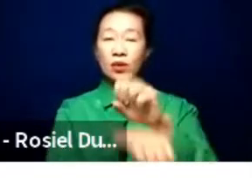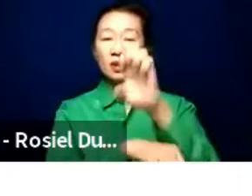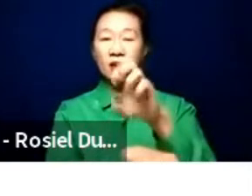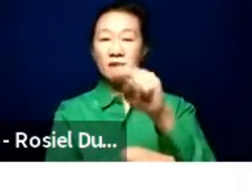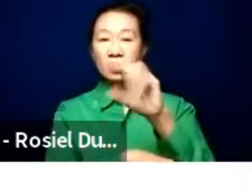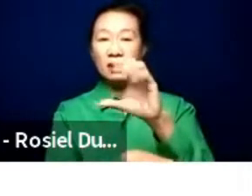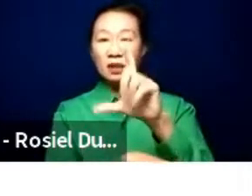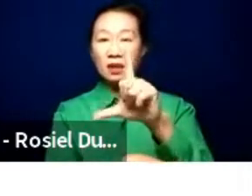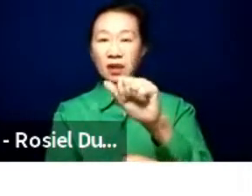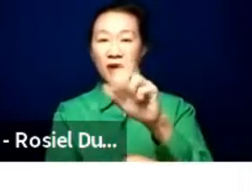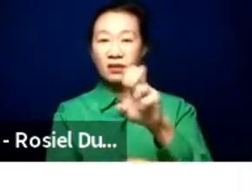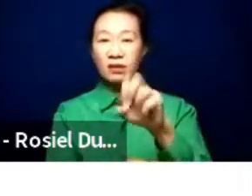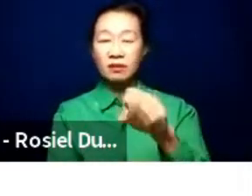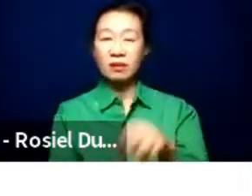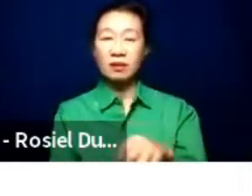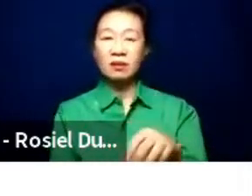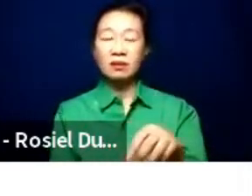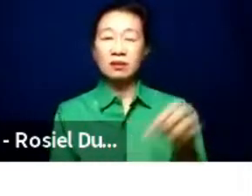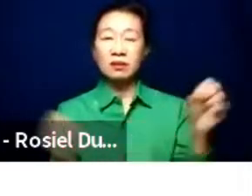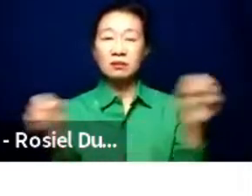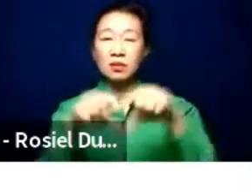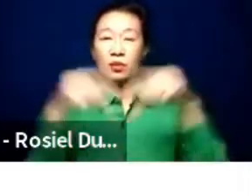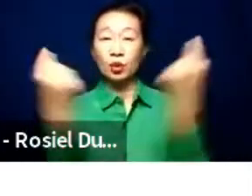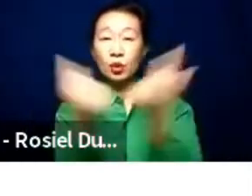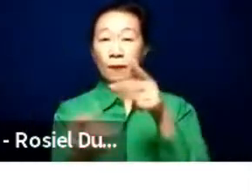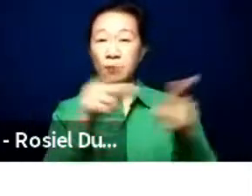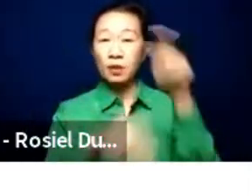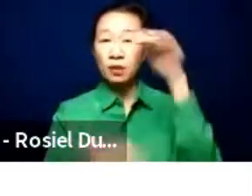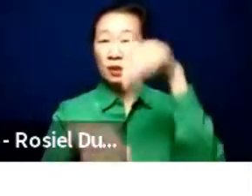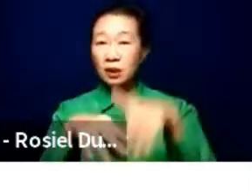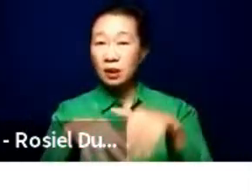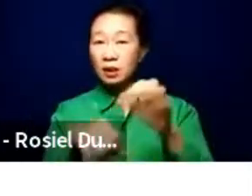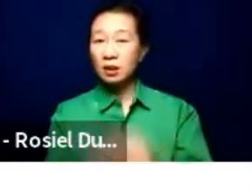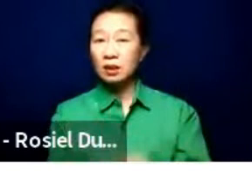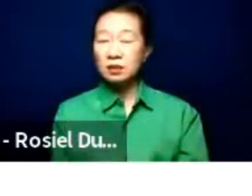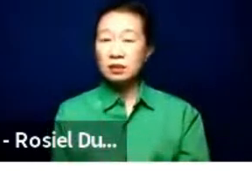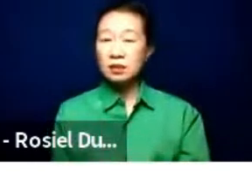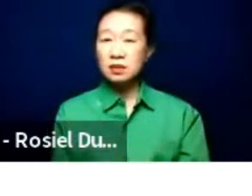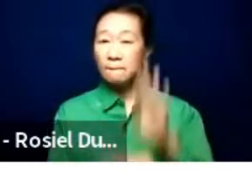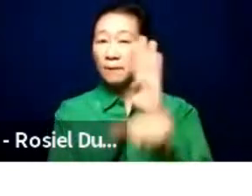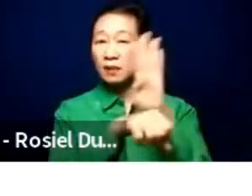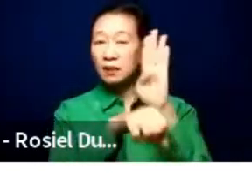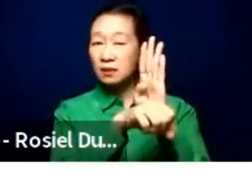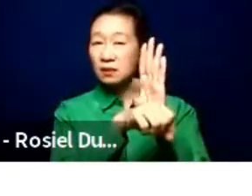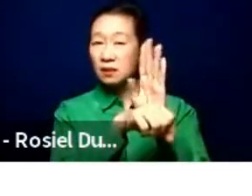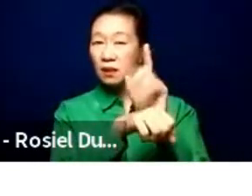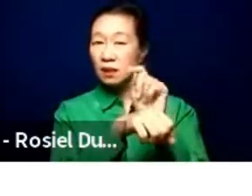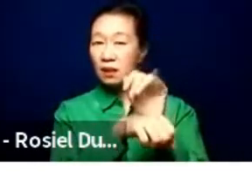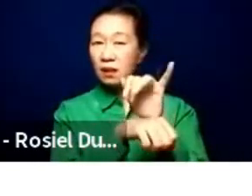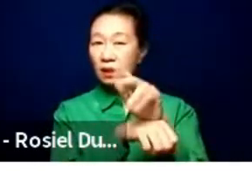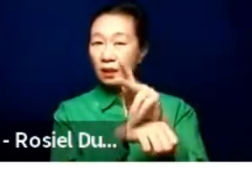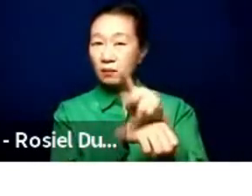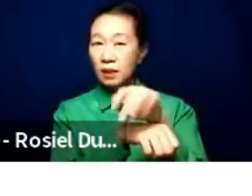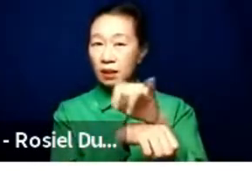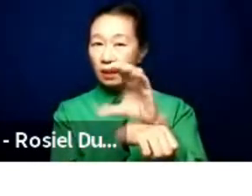it's a small group of people with disabilities within a business, as a typical business. Meron